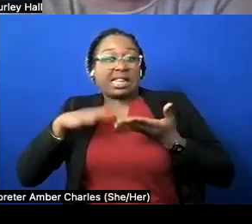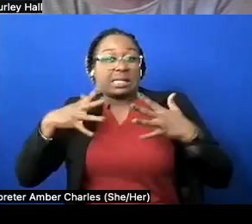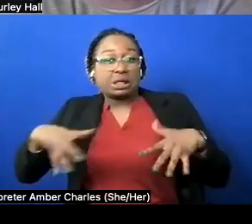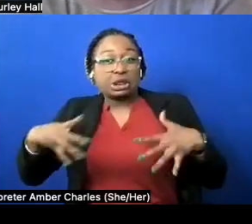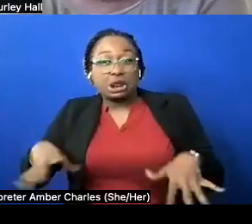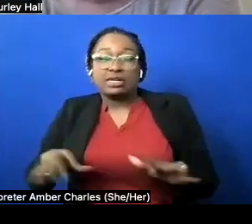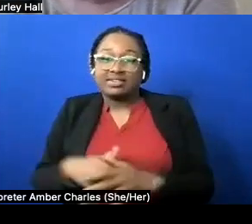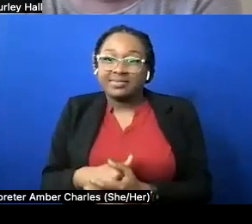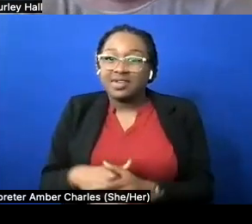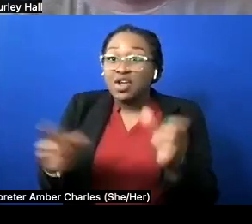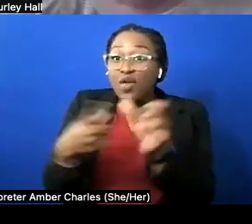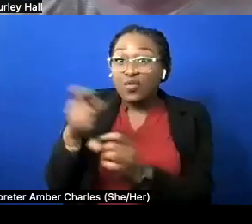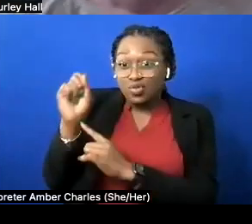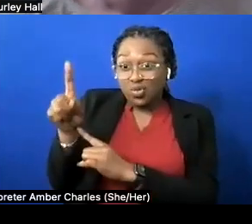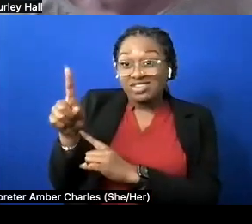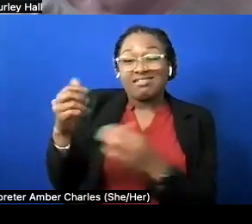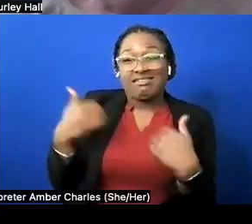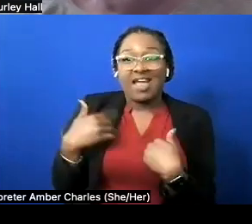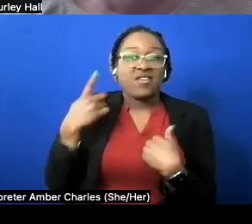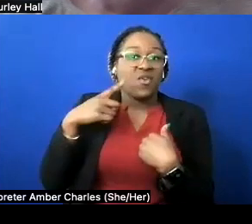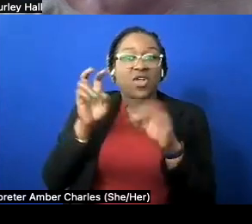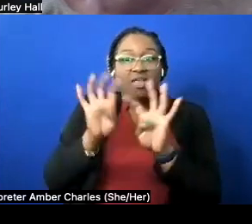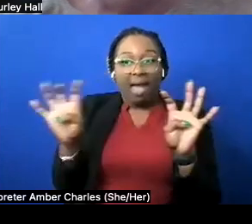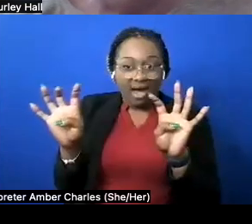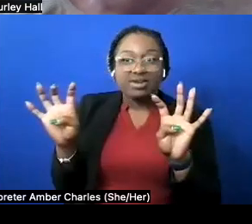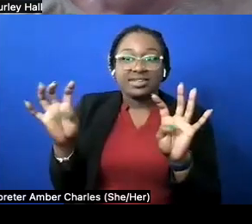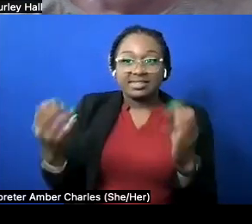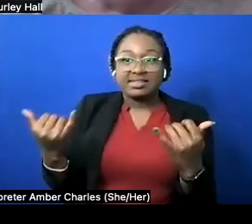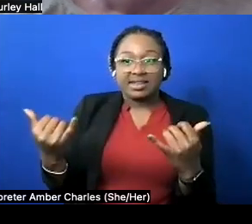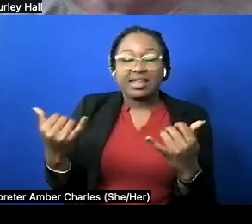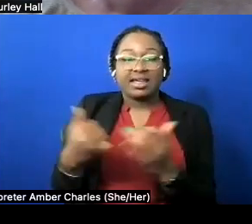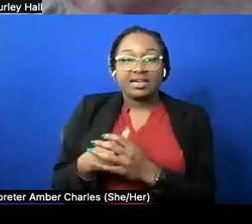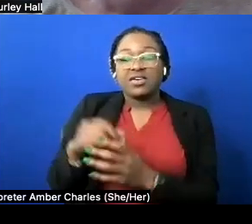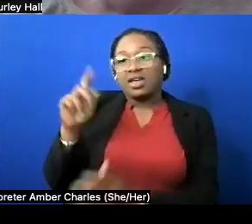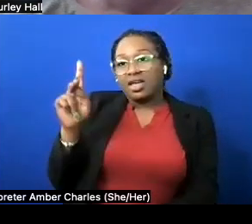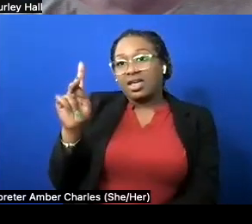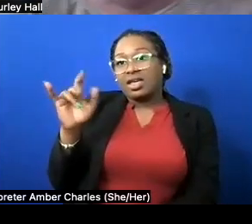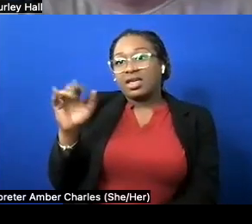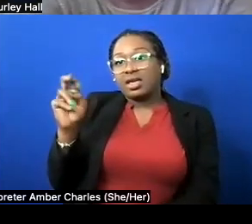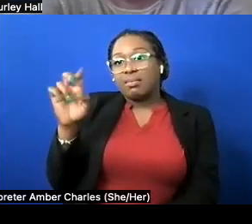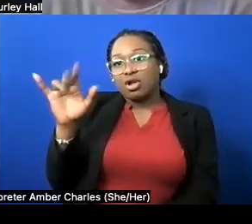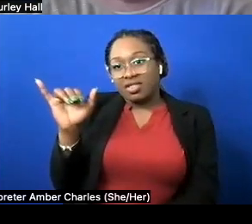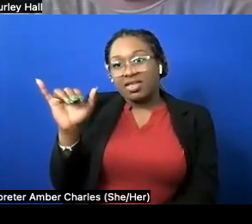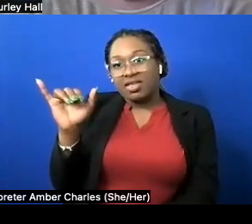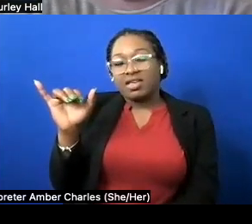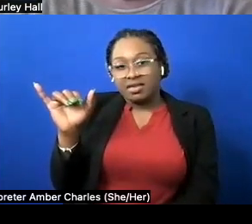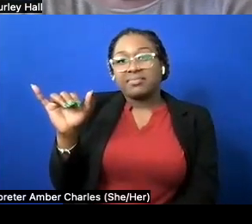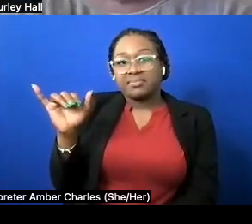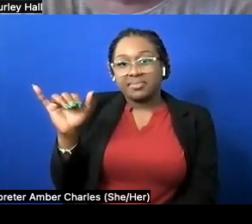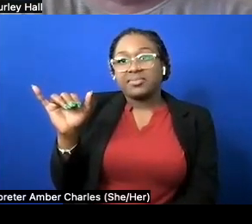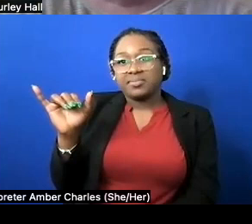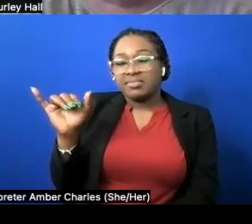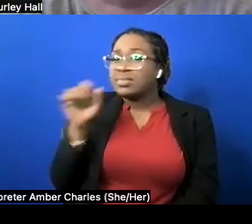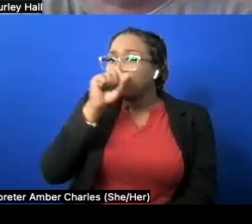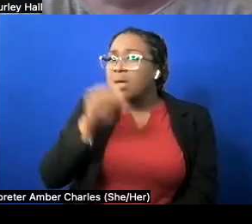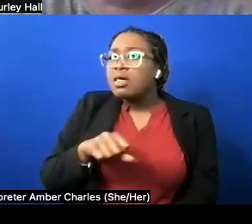The first question I have for the panelists today goes to Kimberley John-Morgan. I would love to